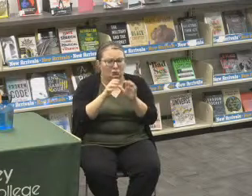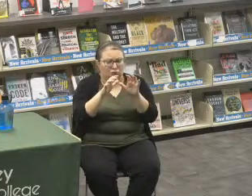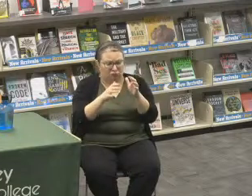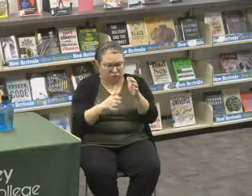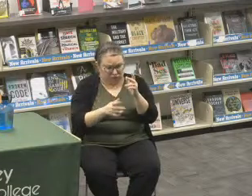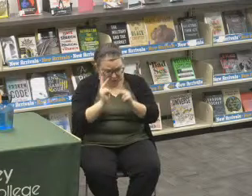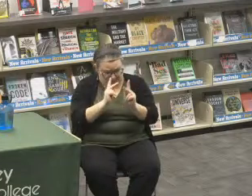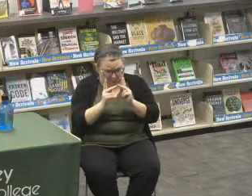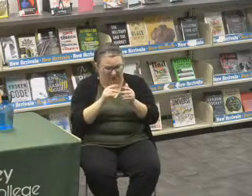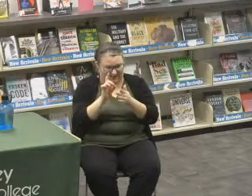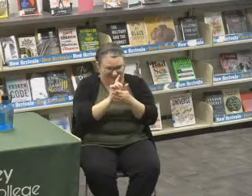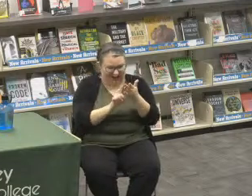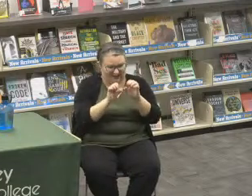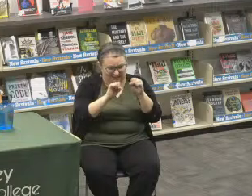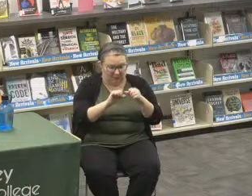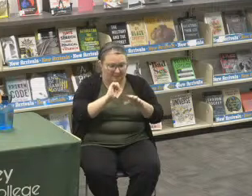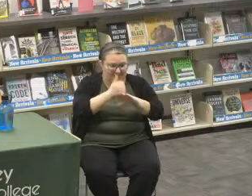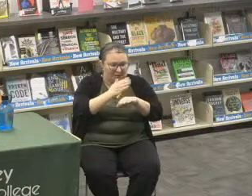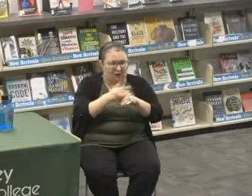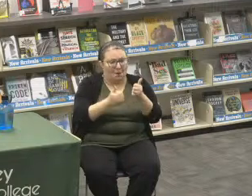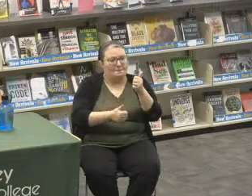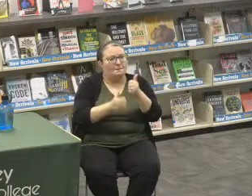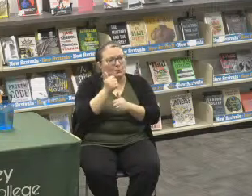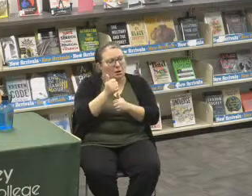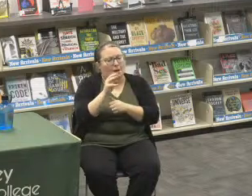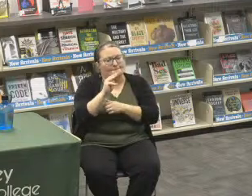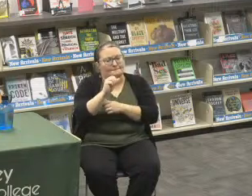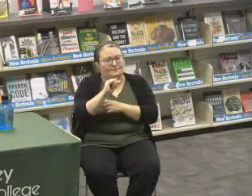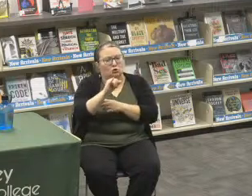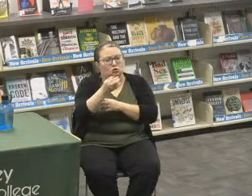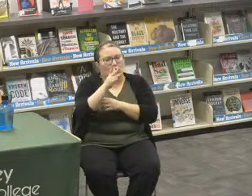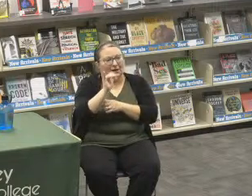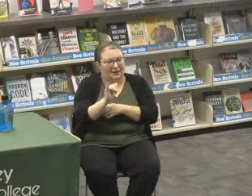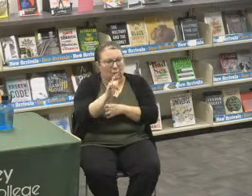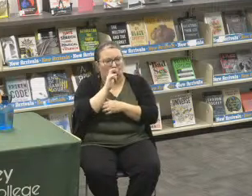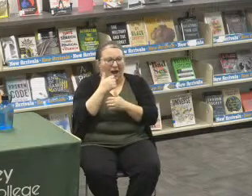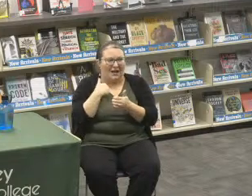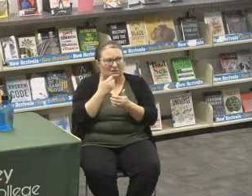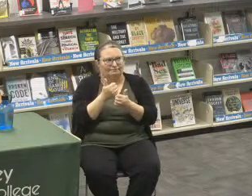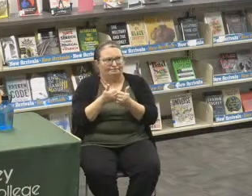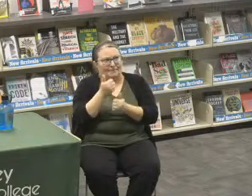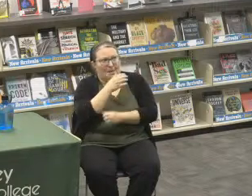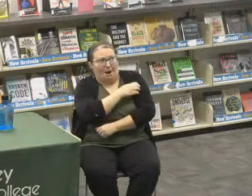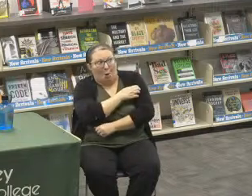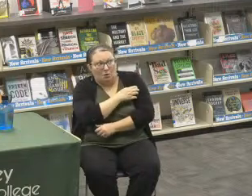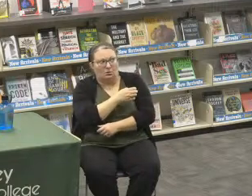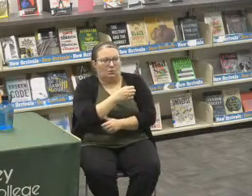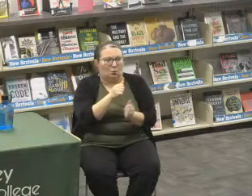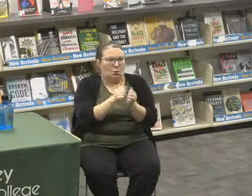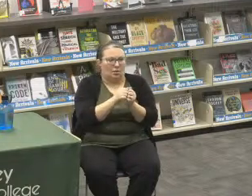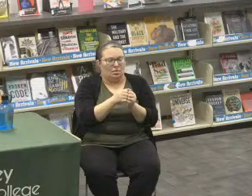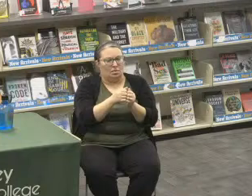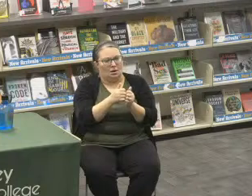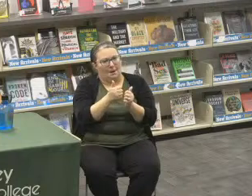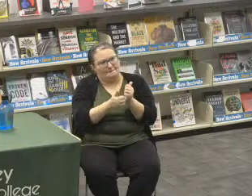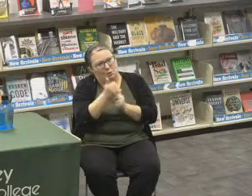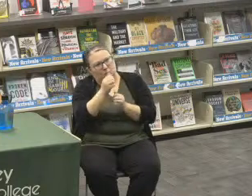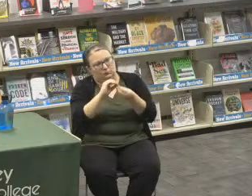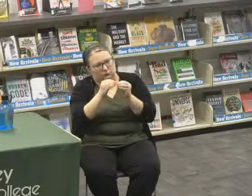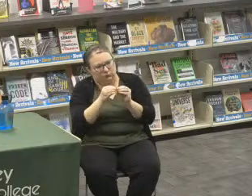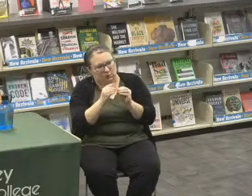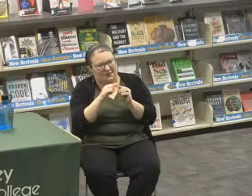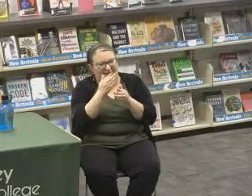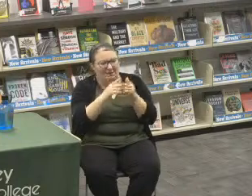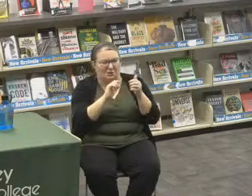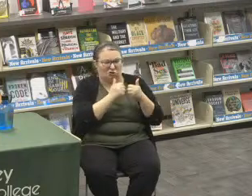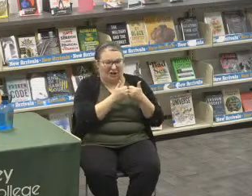design systems around a majority or whoever is in power related to the majority. But some of the